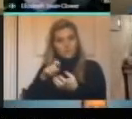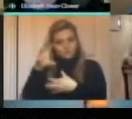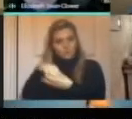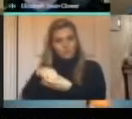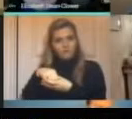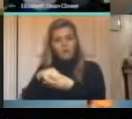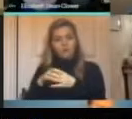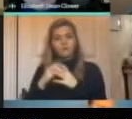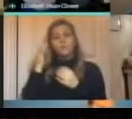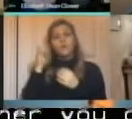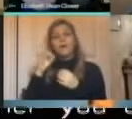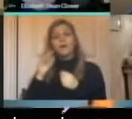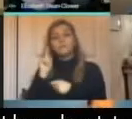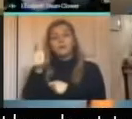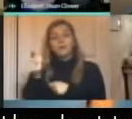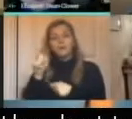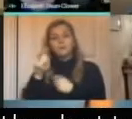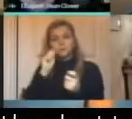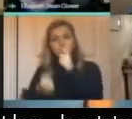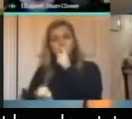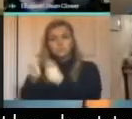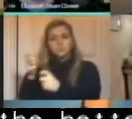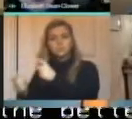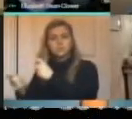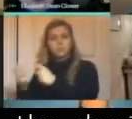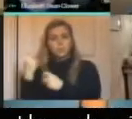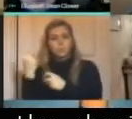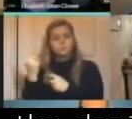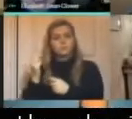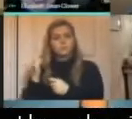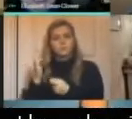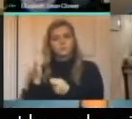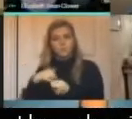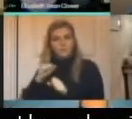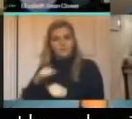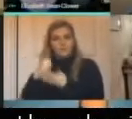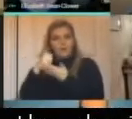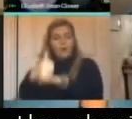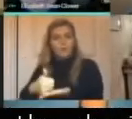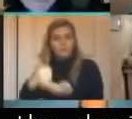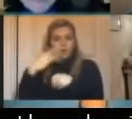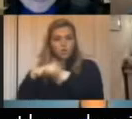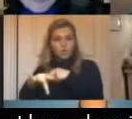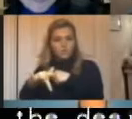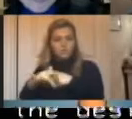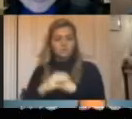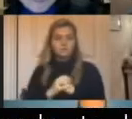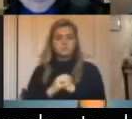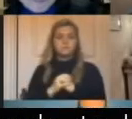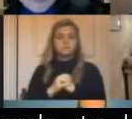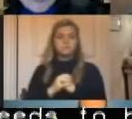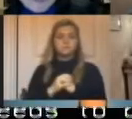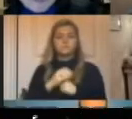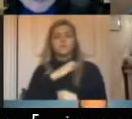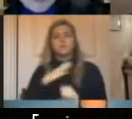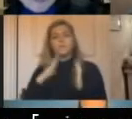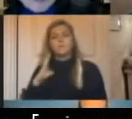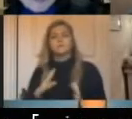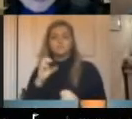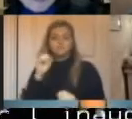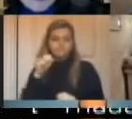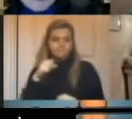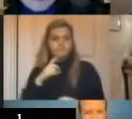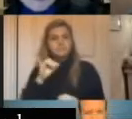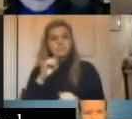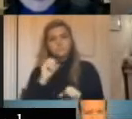Carol Steinberg. So she is serving on the advisory committee. So she will be in all those meetings, offering her expertise as well